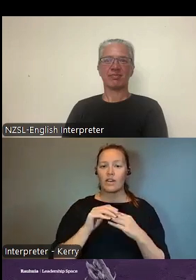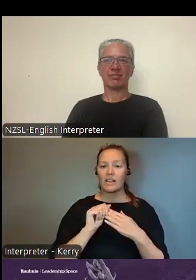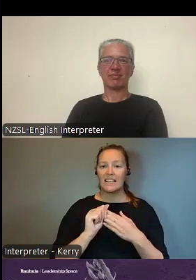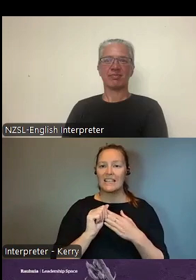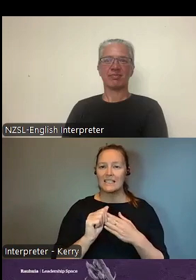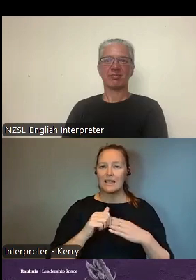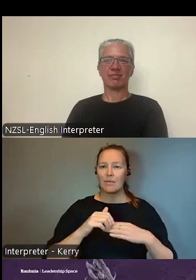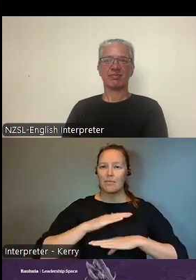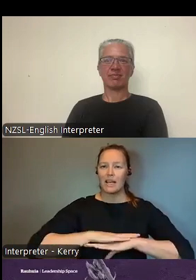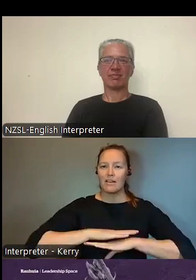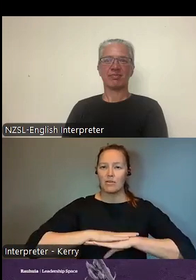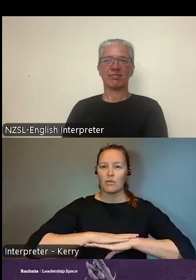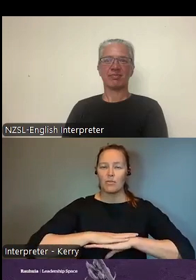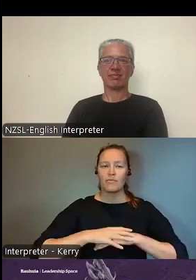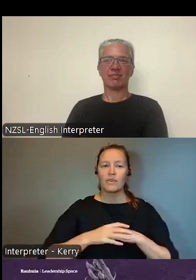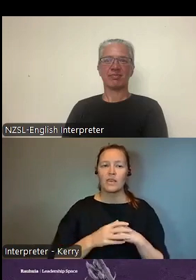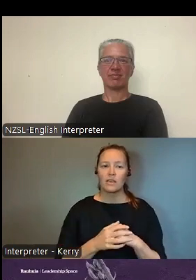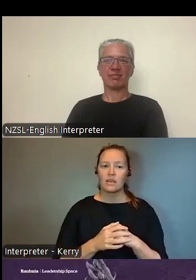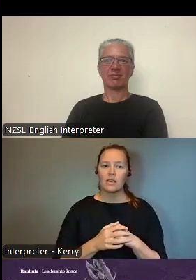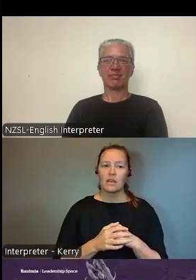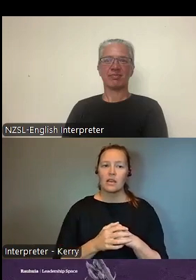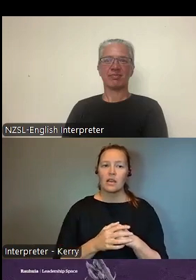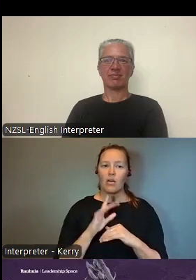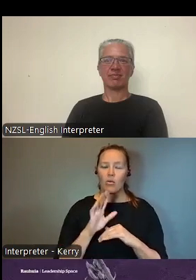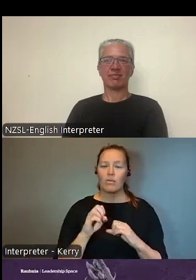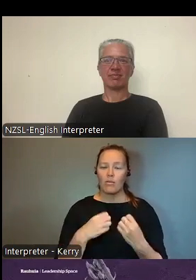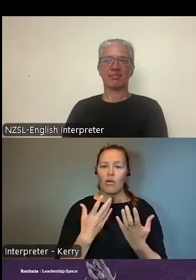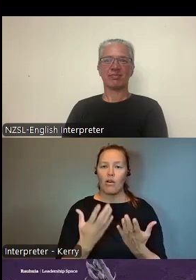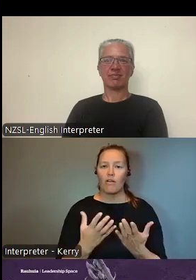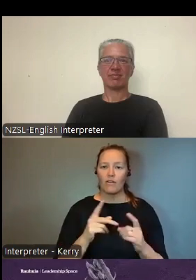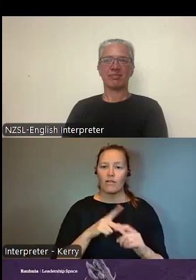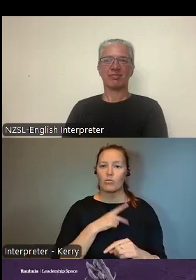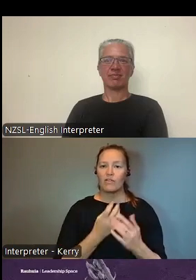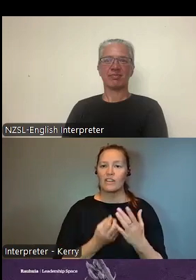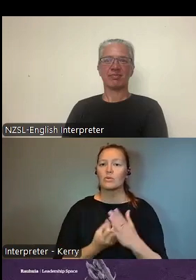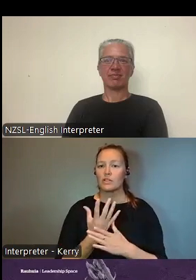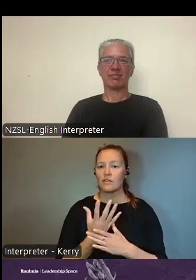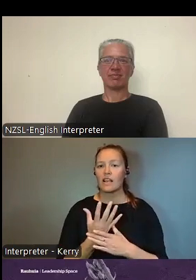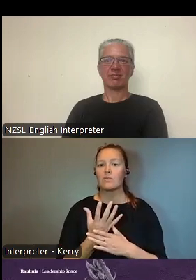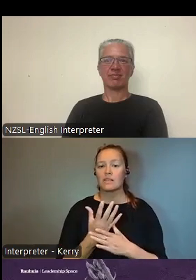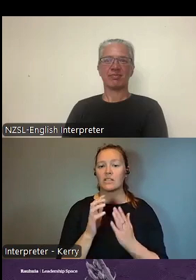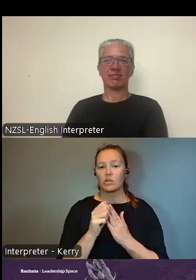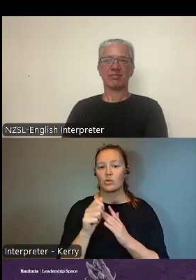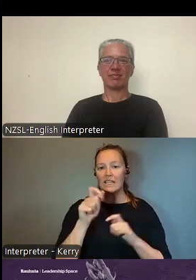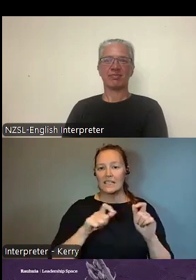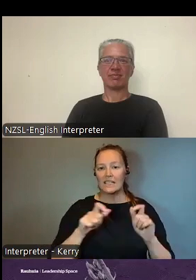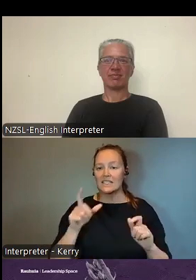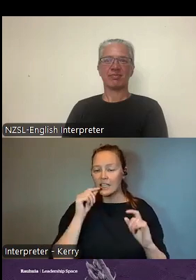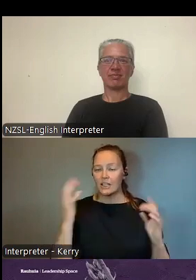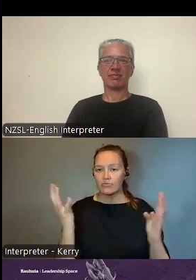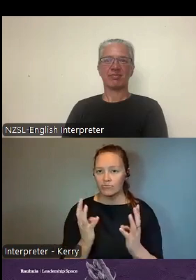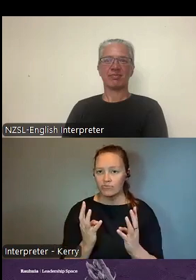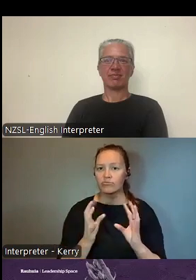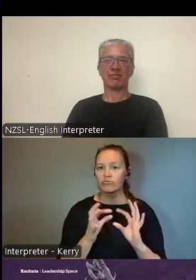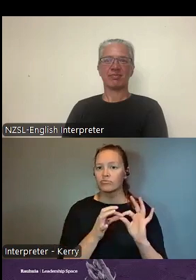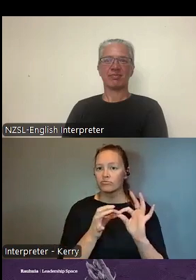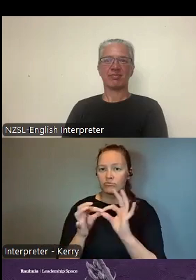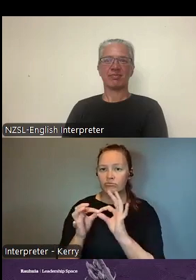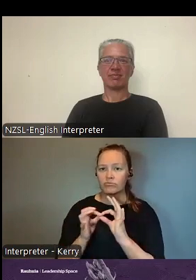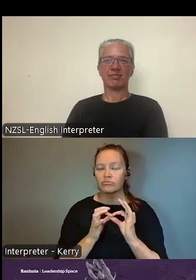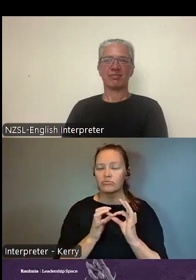a significant offering that we have in professional development where leaders can get together and do